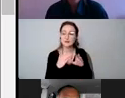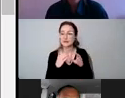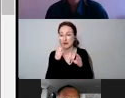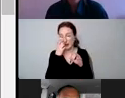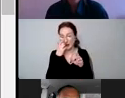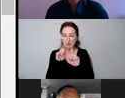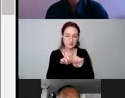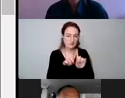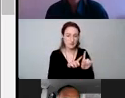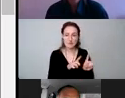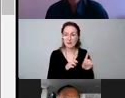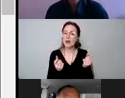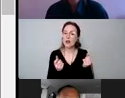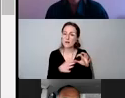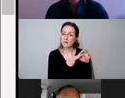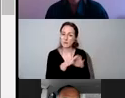devoted to issues of ecology